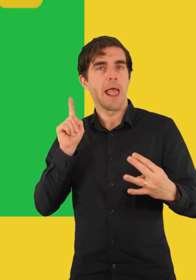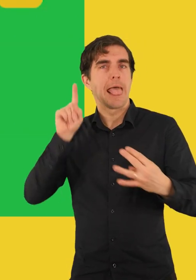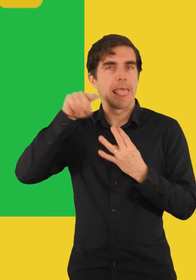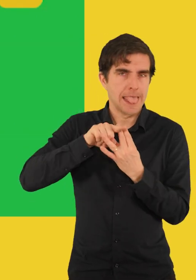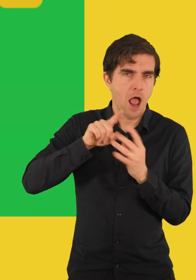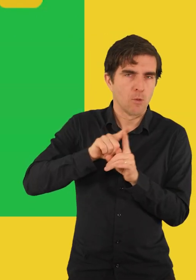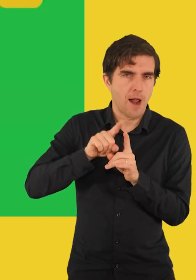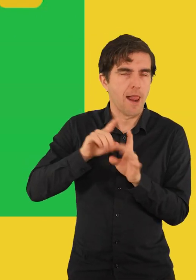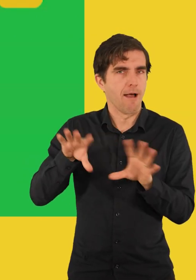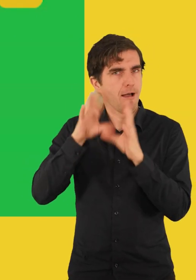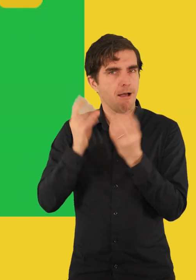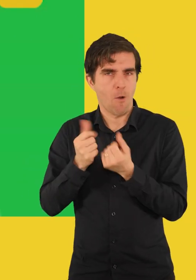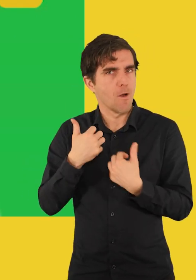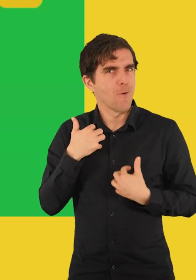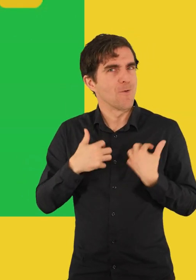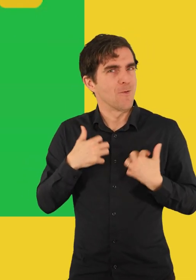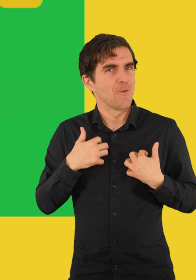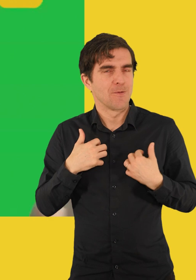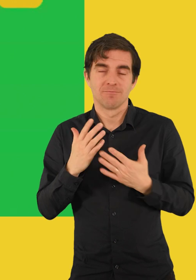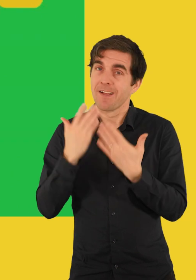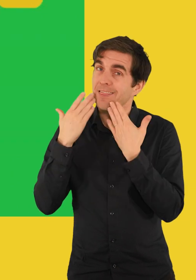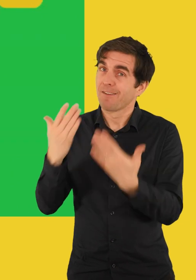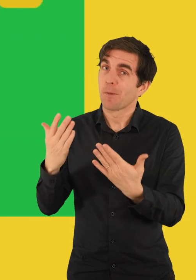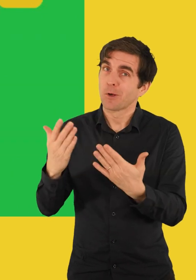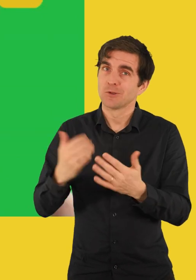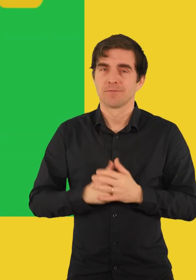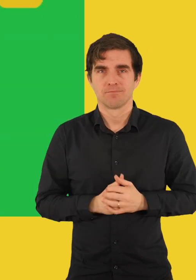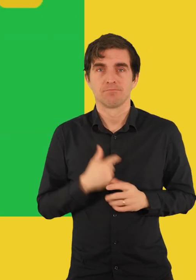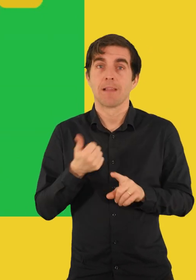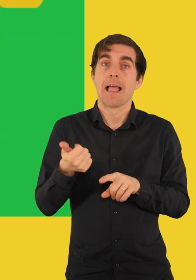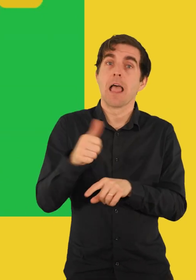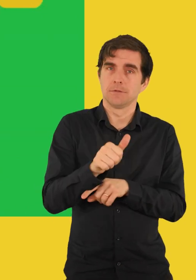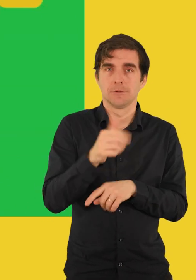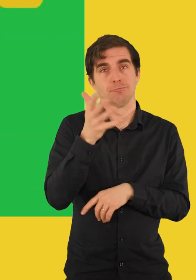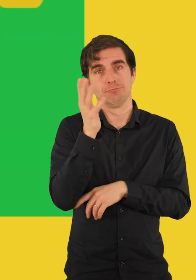and interdependent at the same time. Thank you so much.